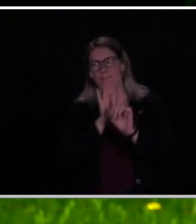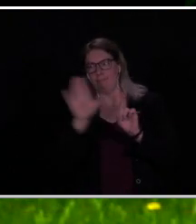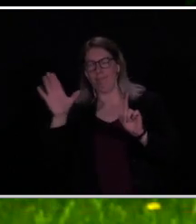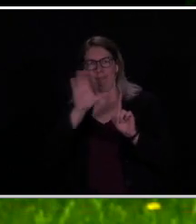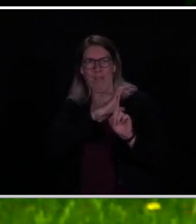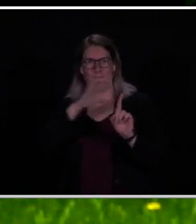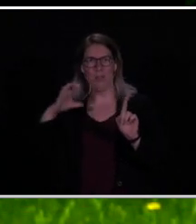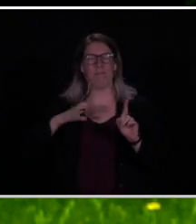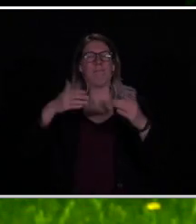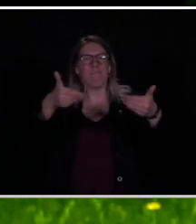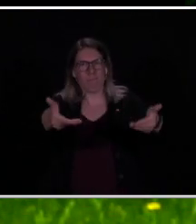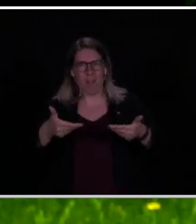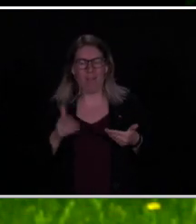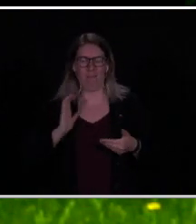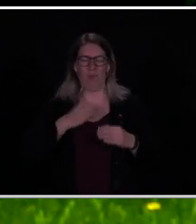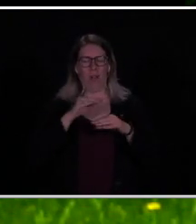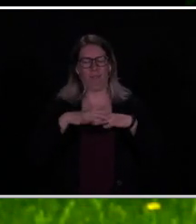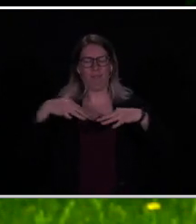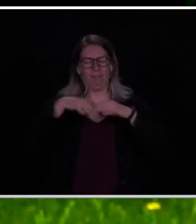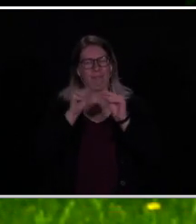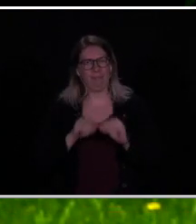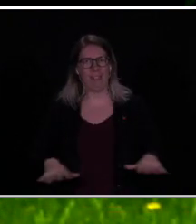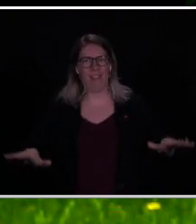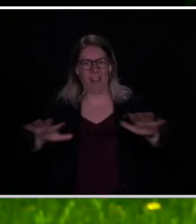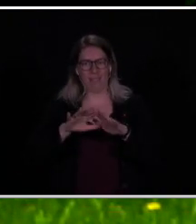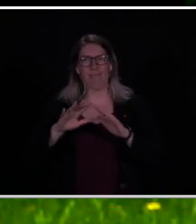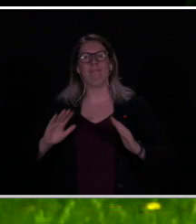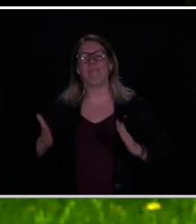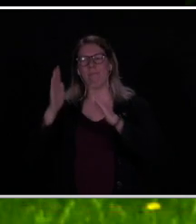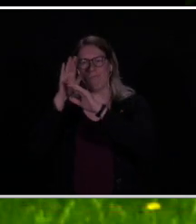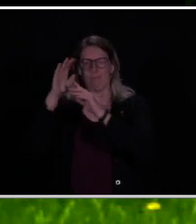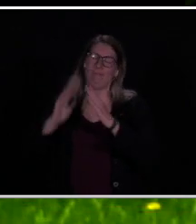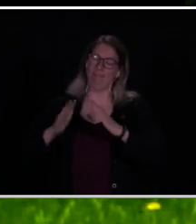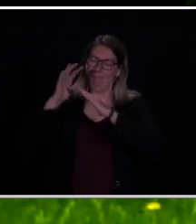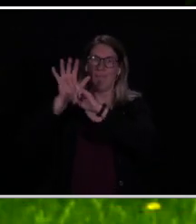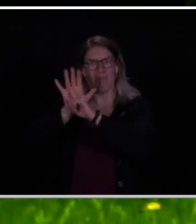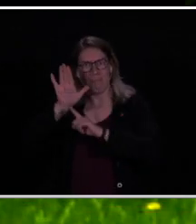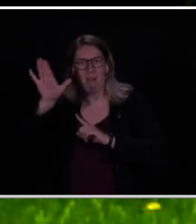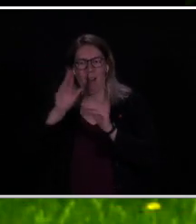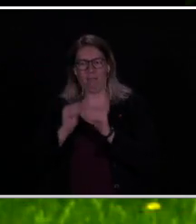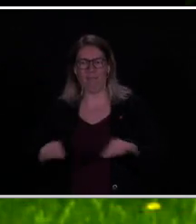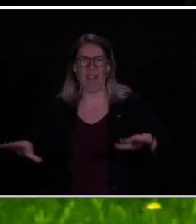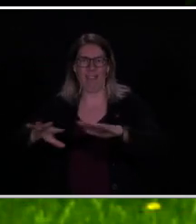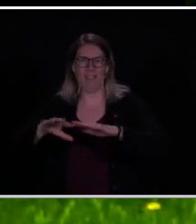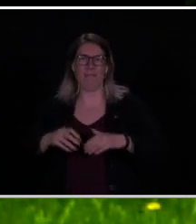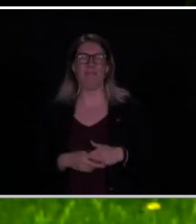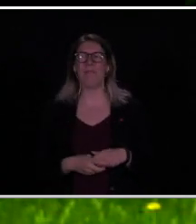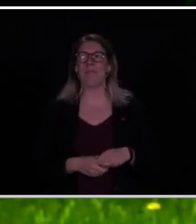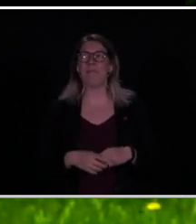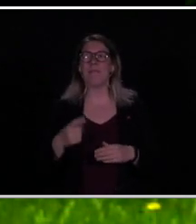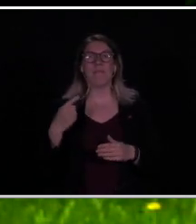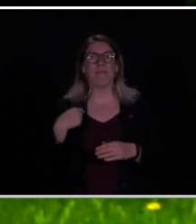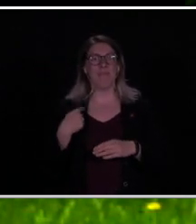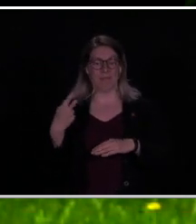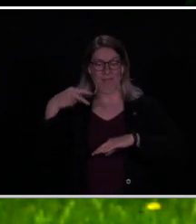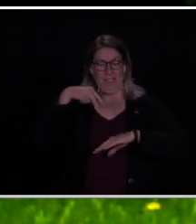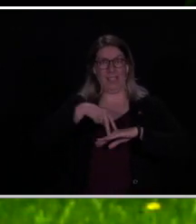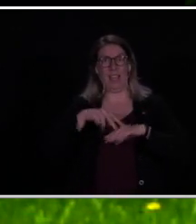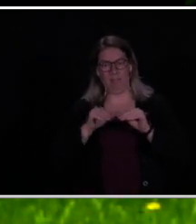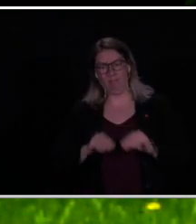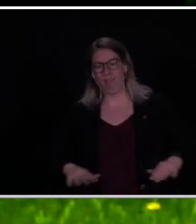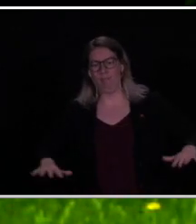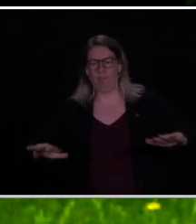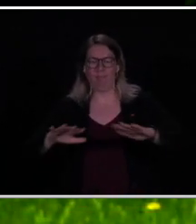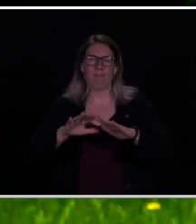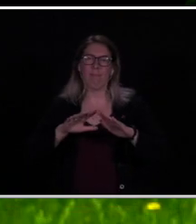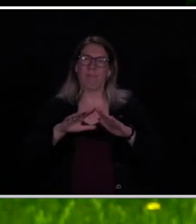you to our traditional lands of the Skahotmish people. I'm standing on our great village of